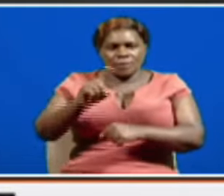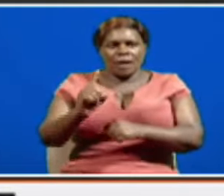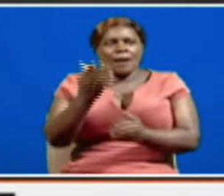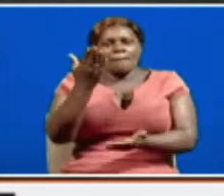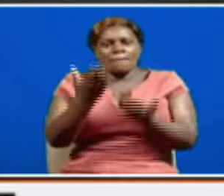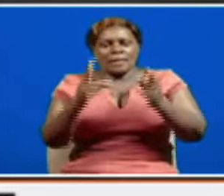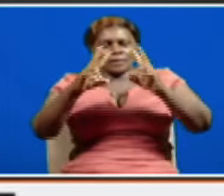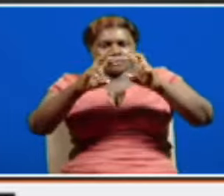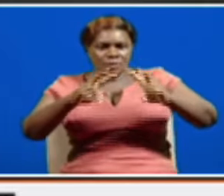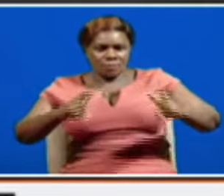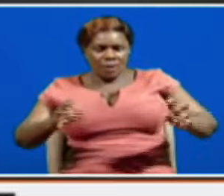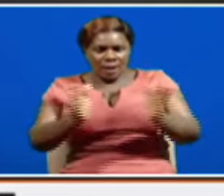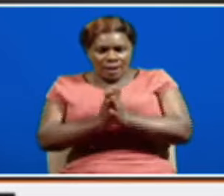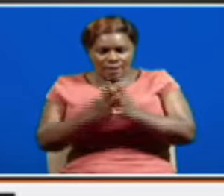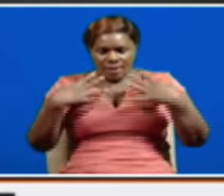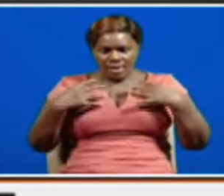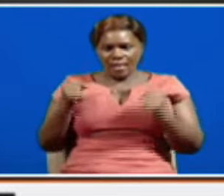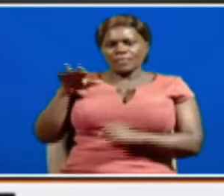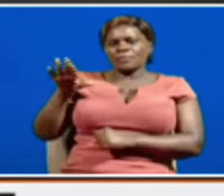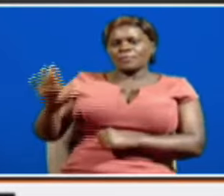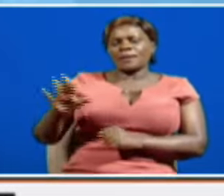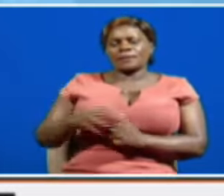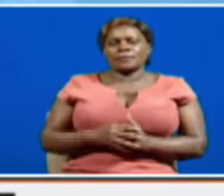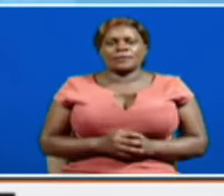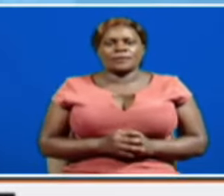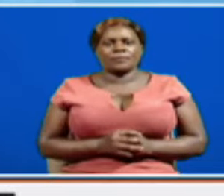the investigations and his health.